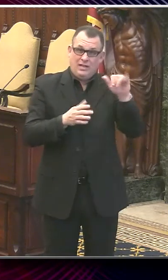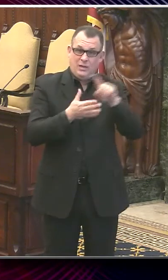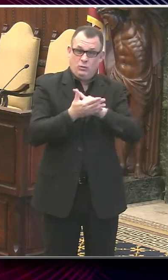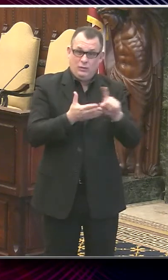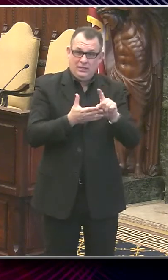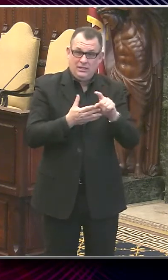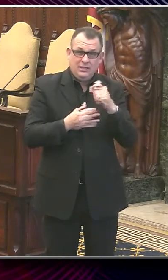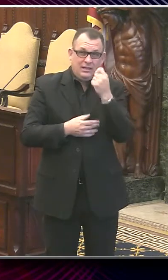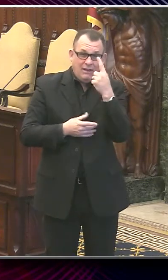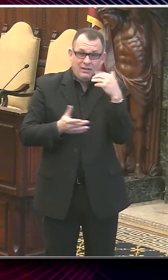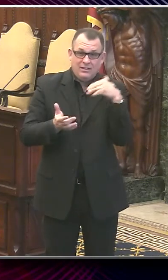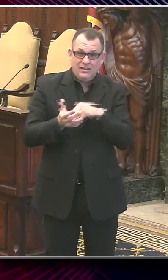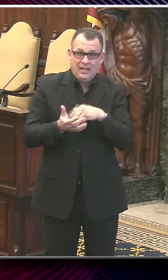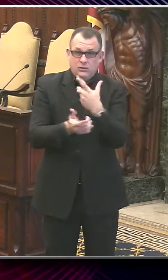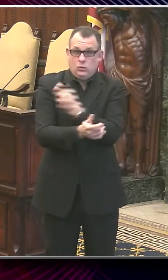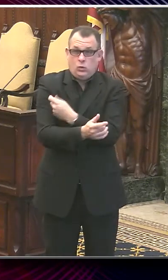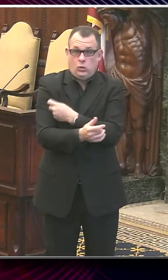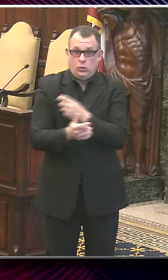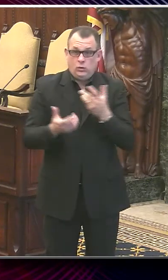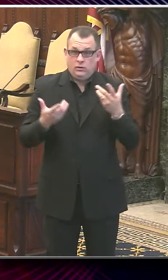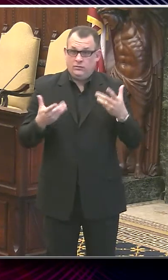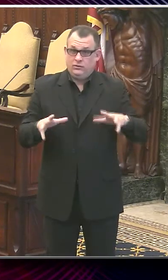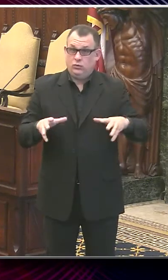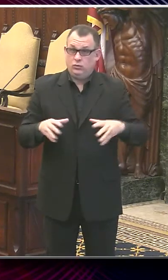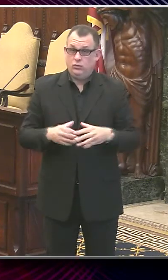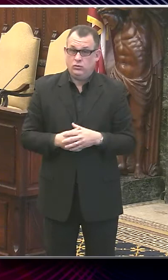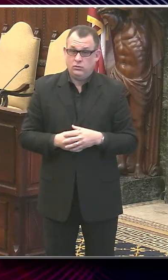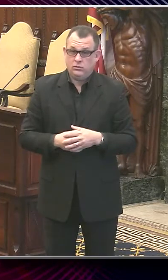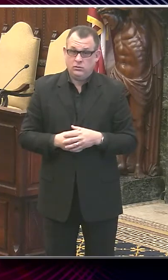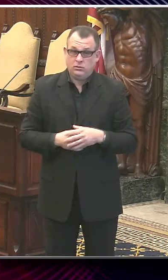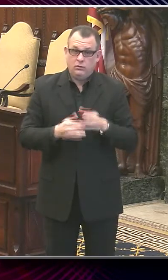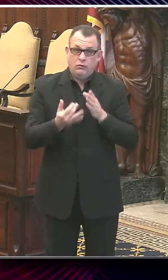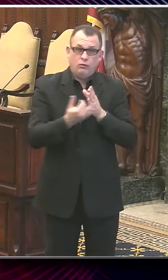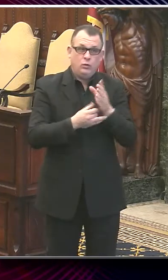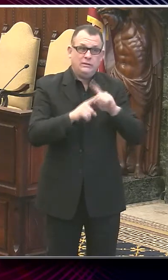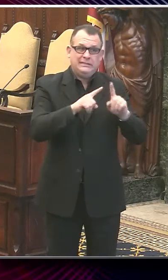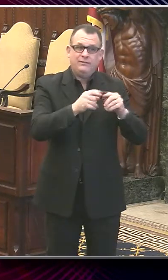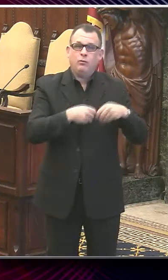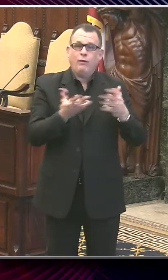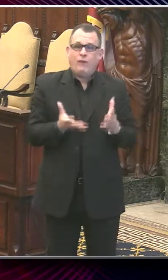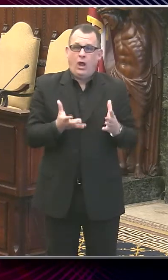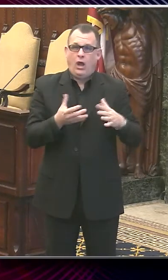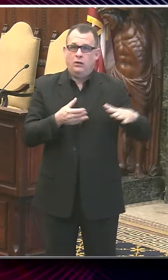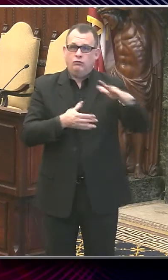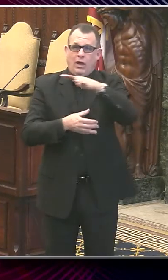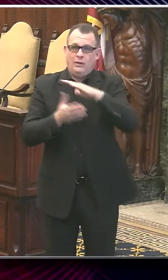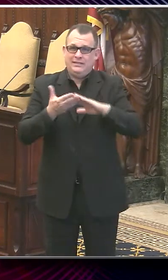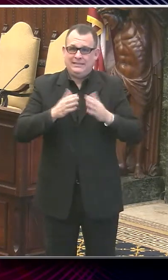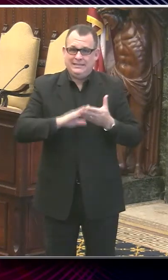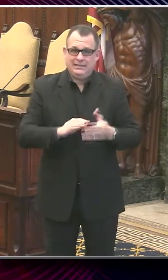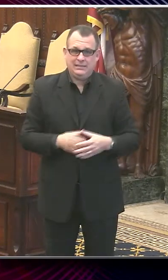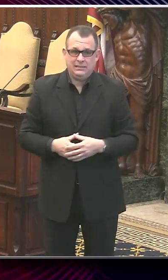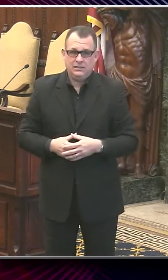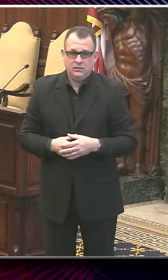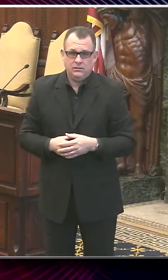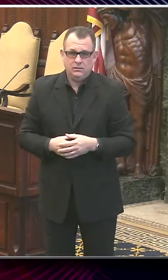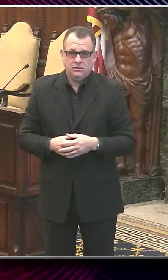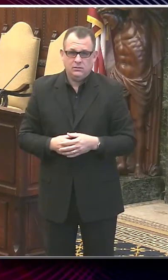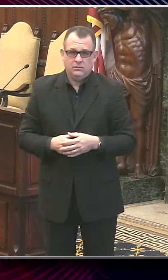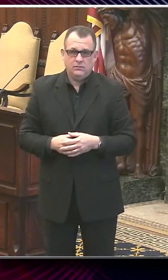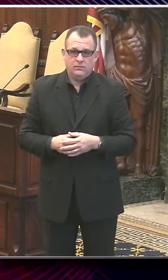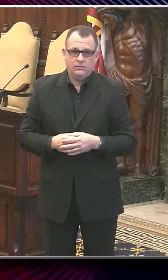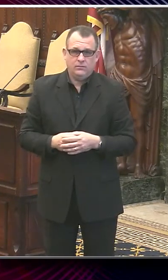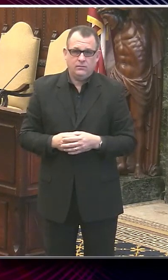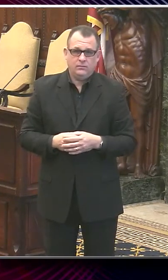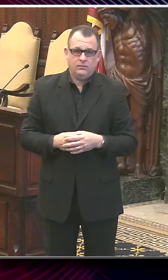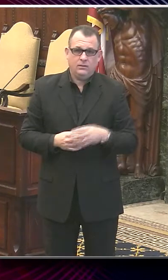111,000 doses administered across all providers across the city. That's so far, and that's even that data isn't complete. That's